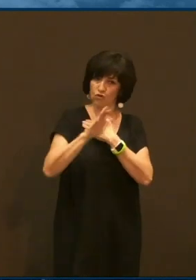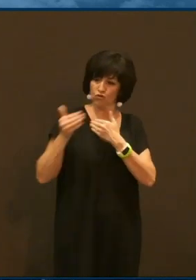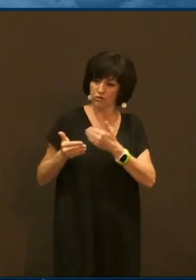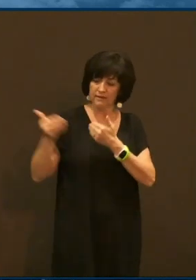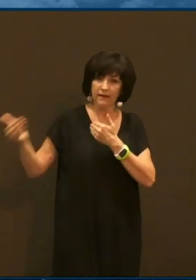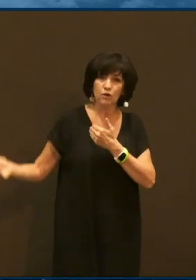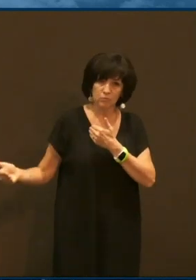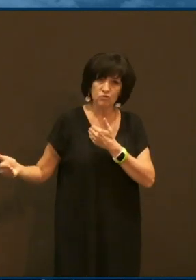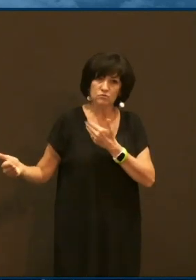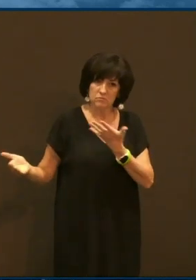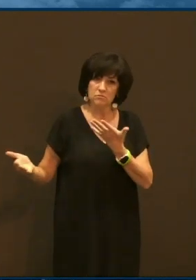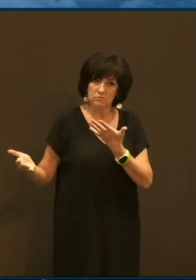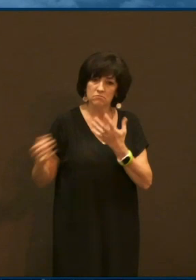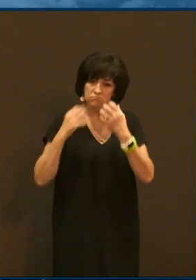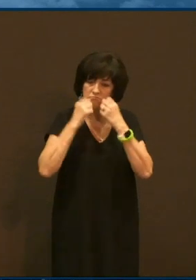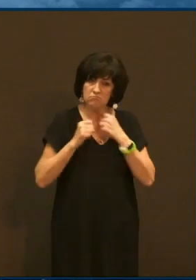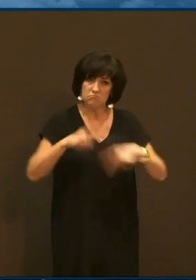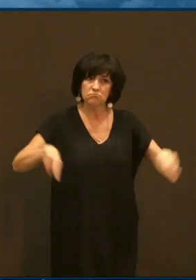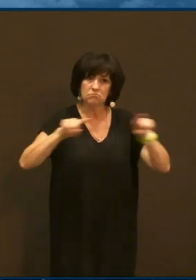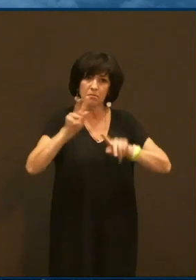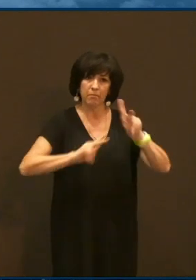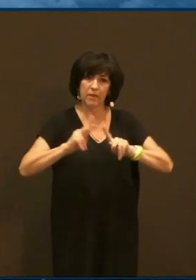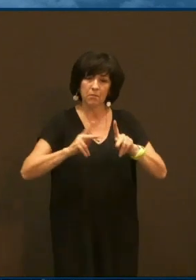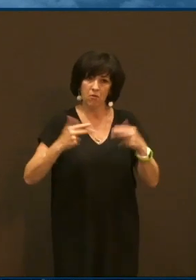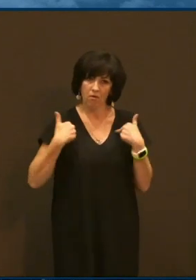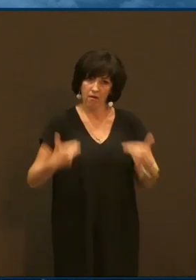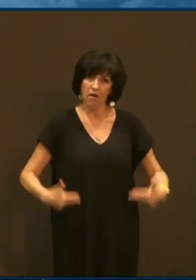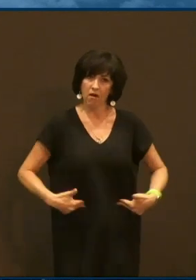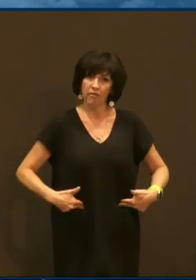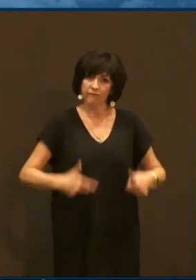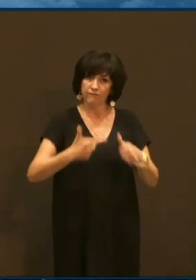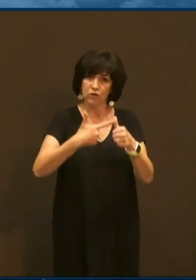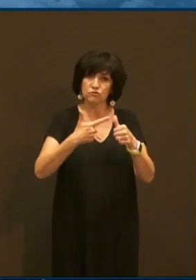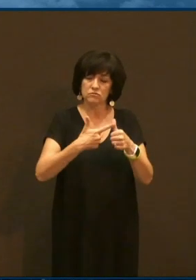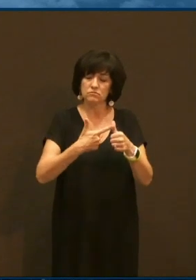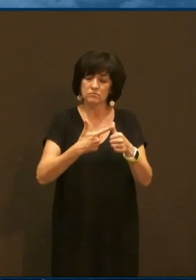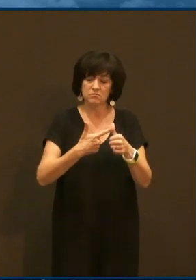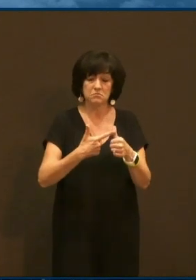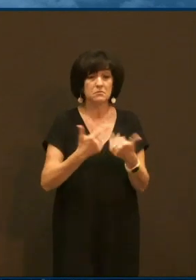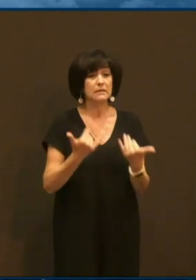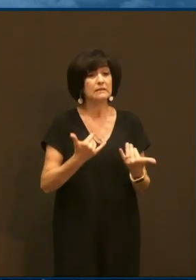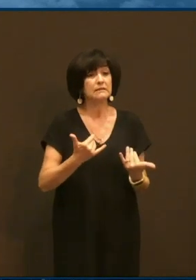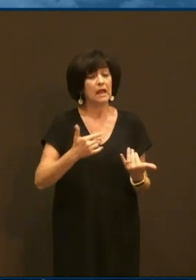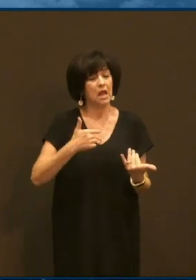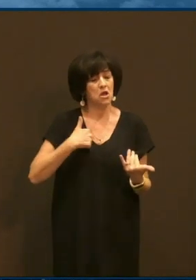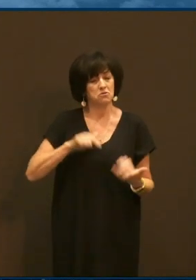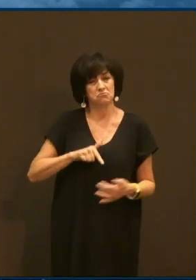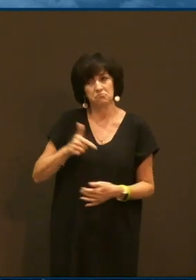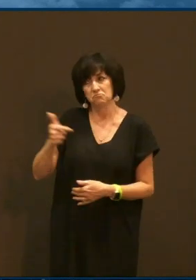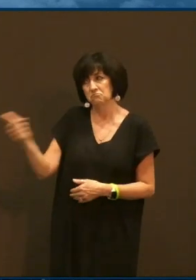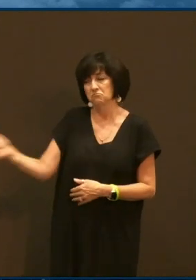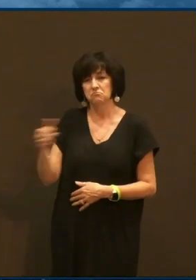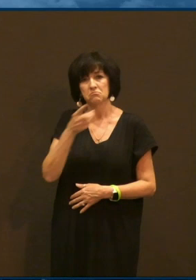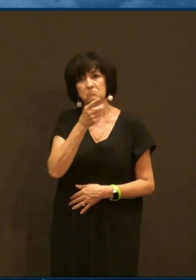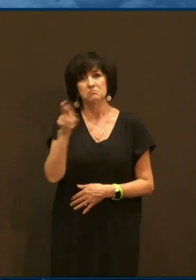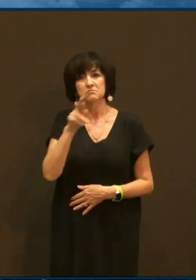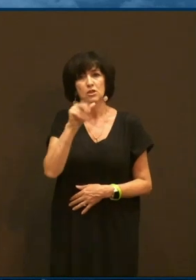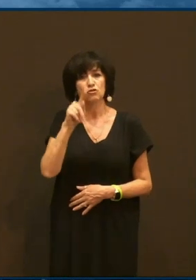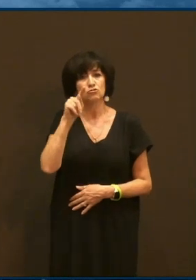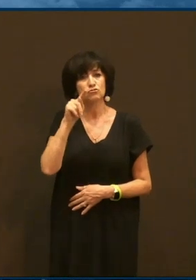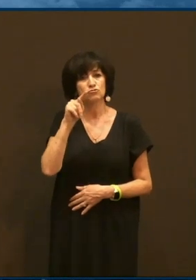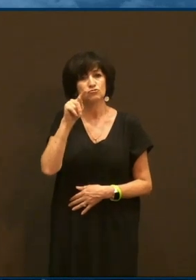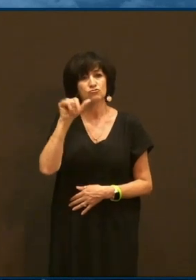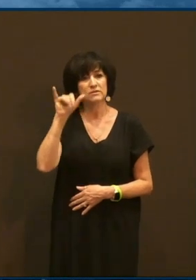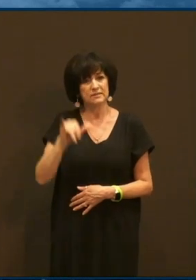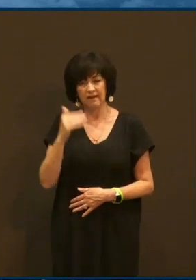covering, and we'll be in good shape. So with that, I'm going to turn it over to Dr. Rattay. And again, thank you, Dr.